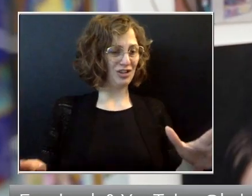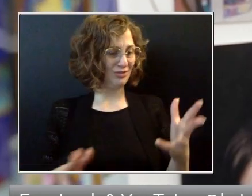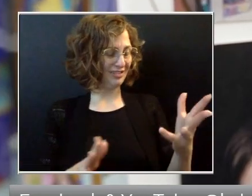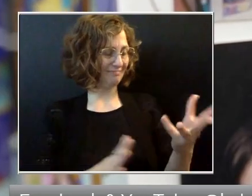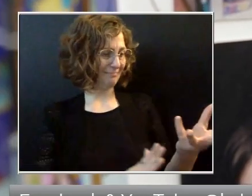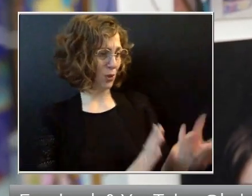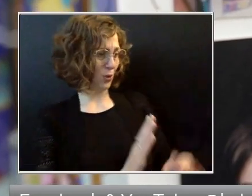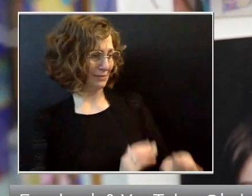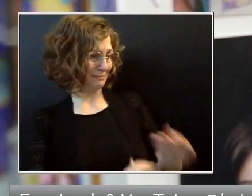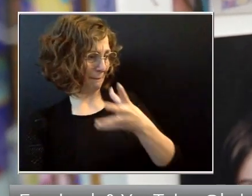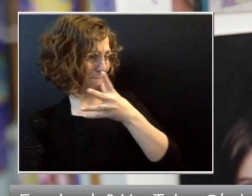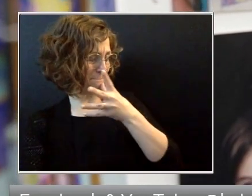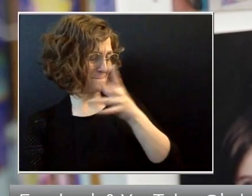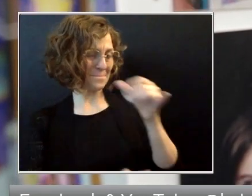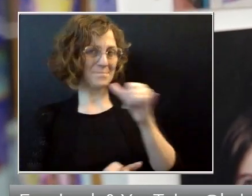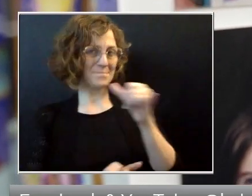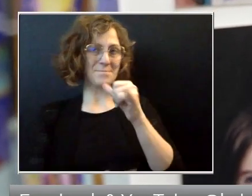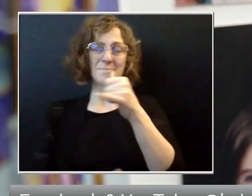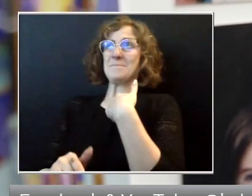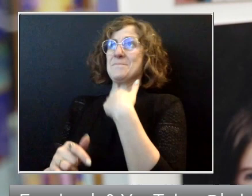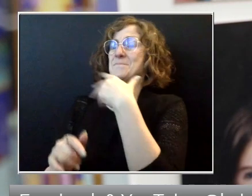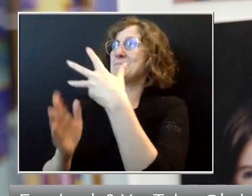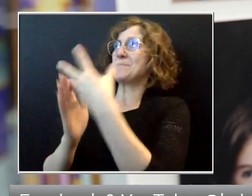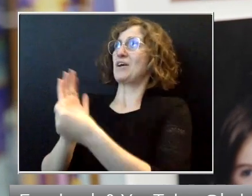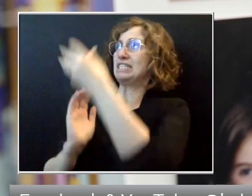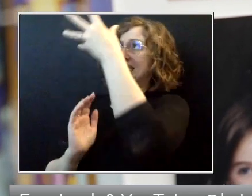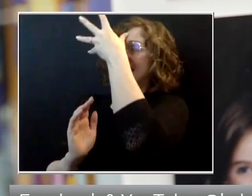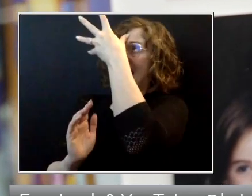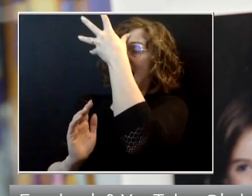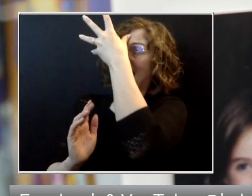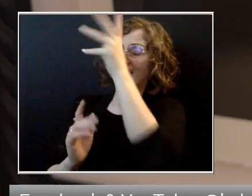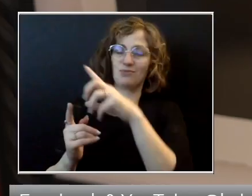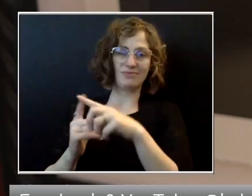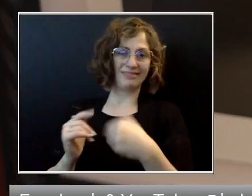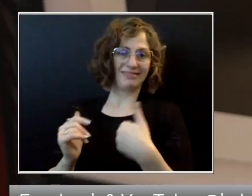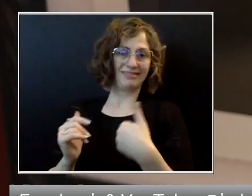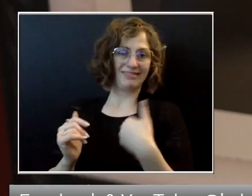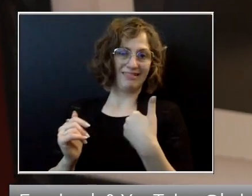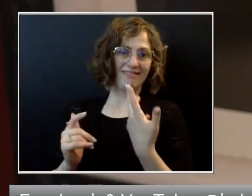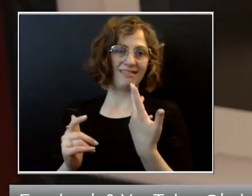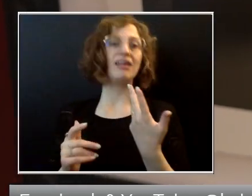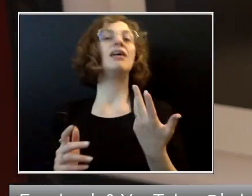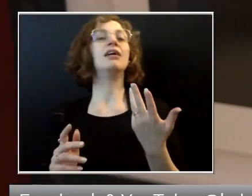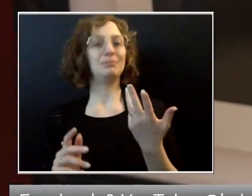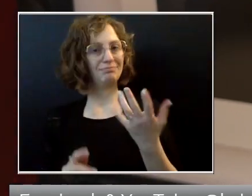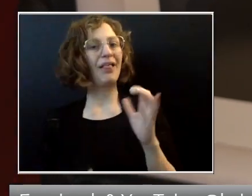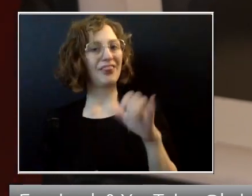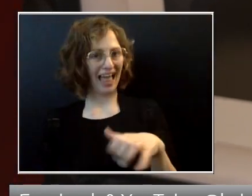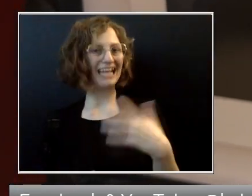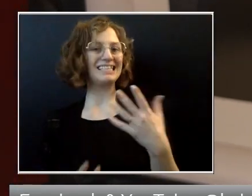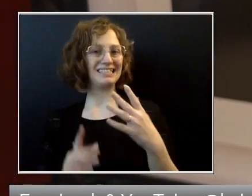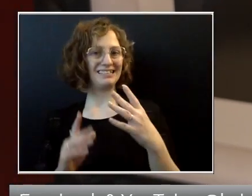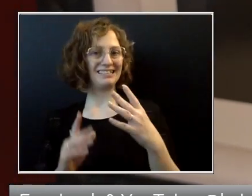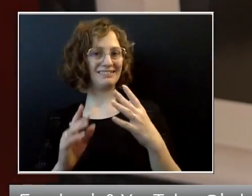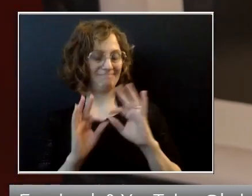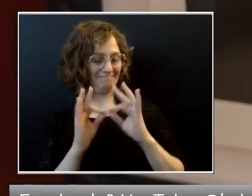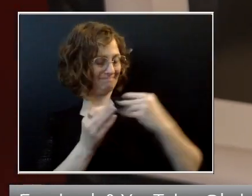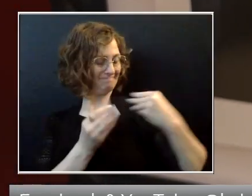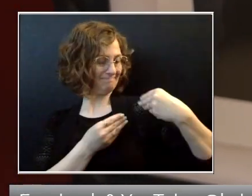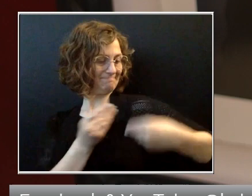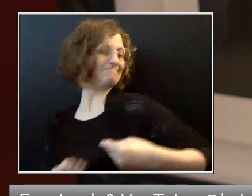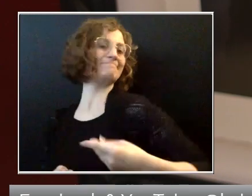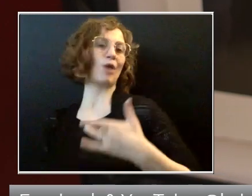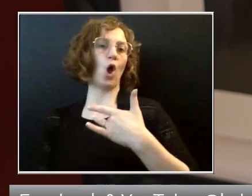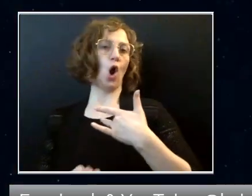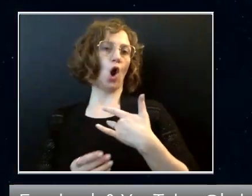was diagnosed, and it is a genetic heart condition, looking at my family history, one of the outcomes